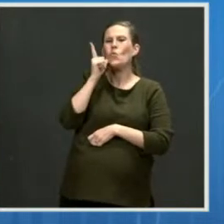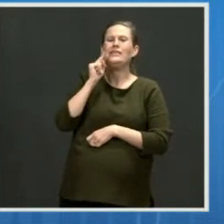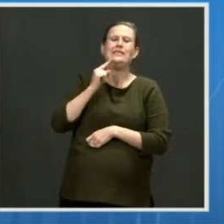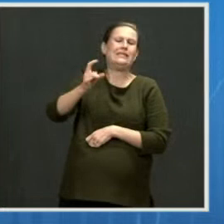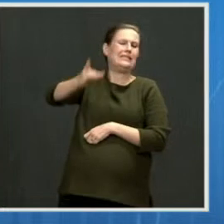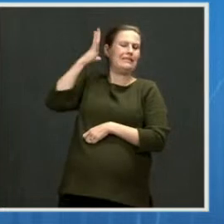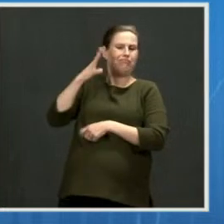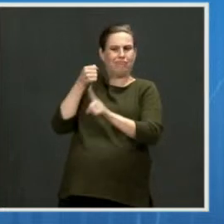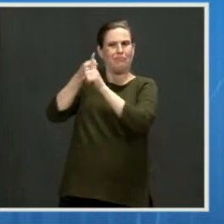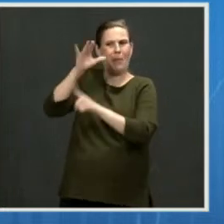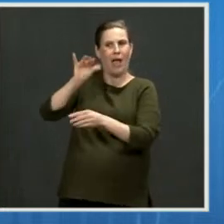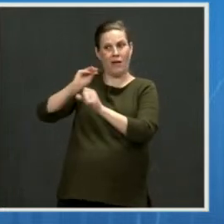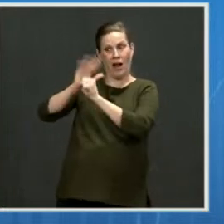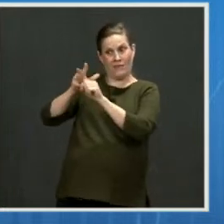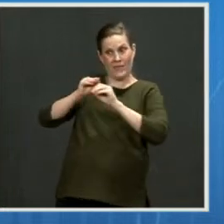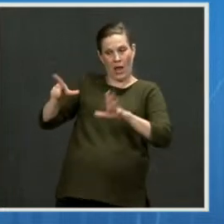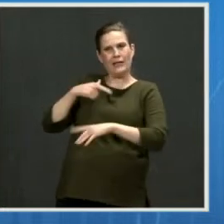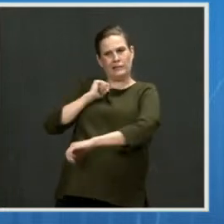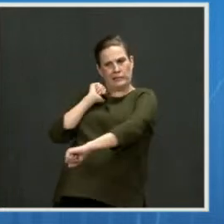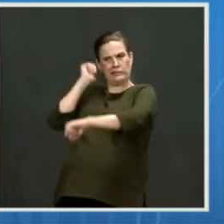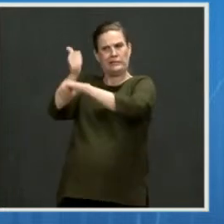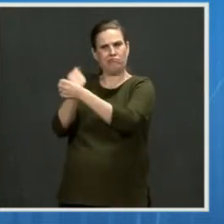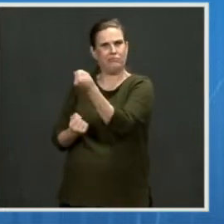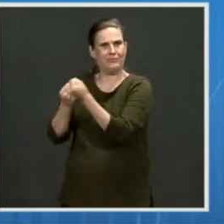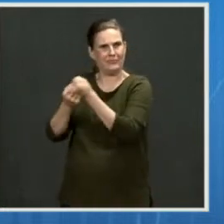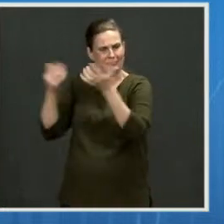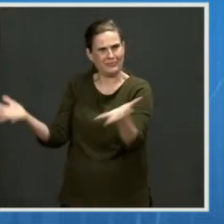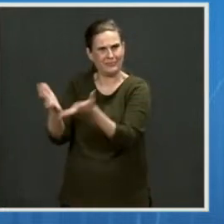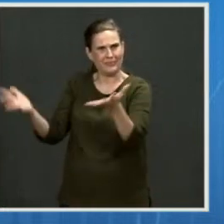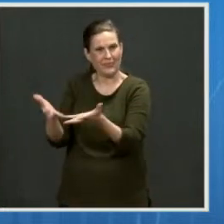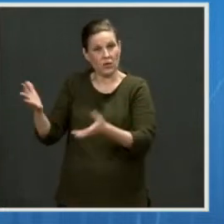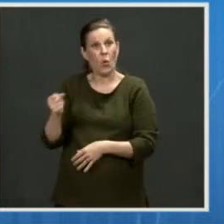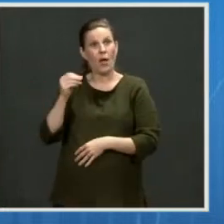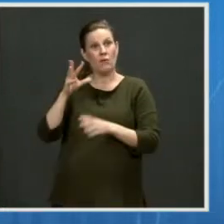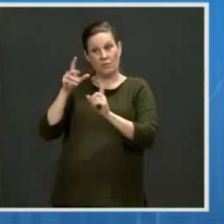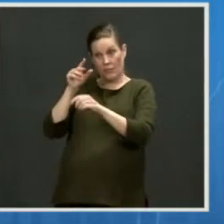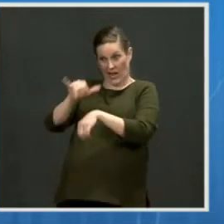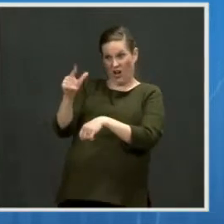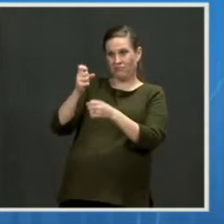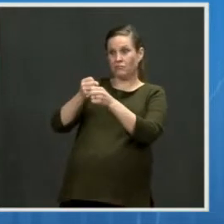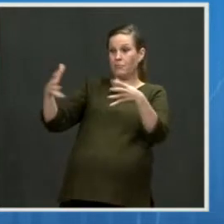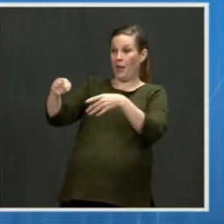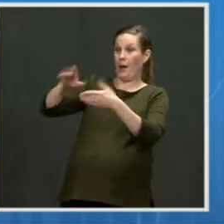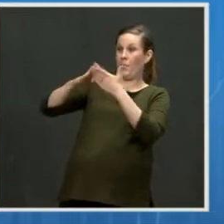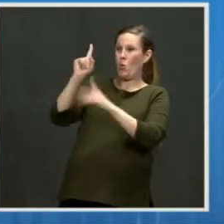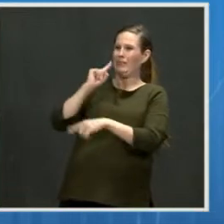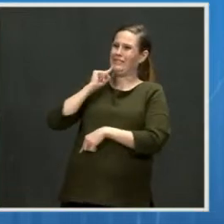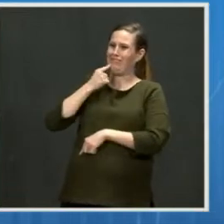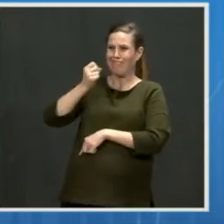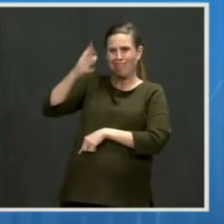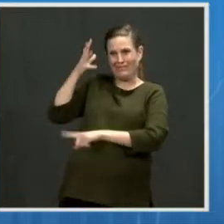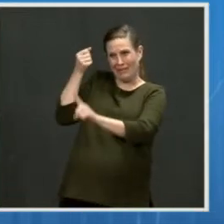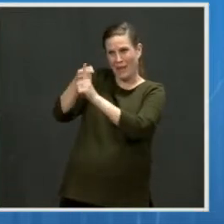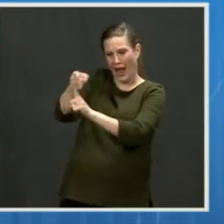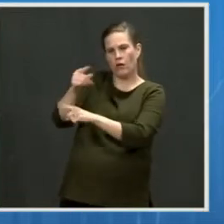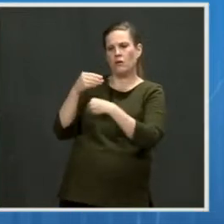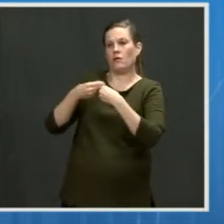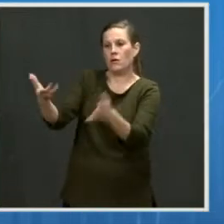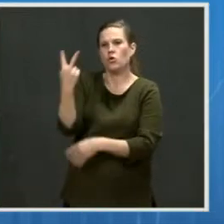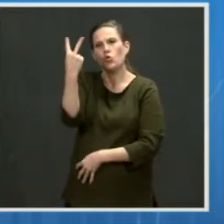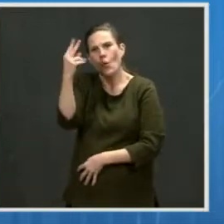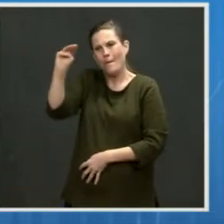America's most at-risk and underserved communities. More than 60% have been administered to racial